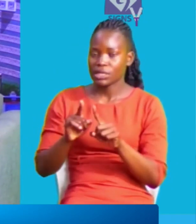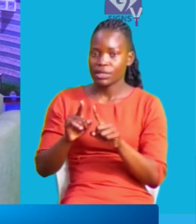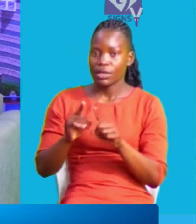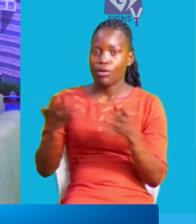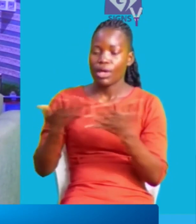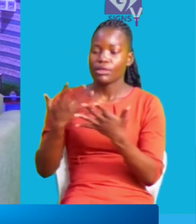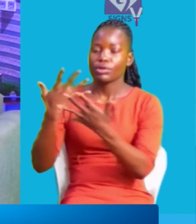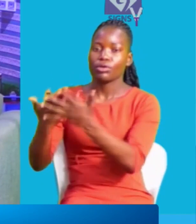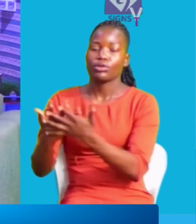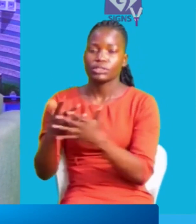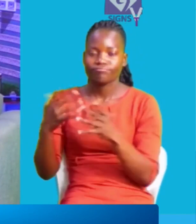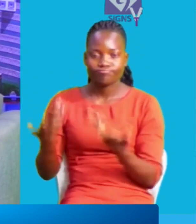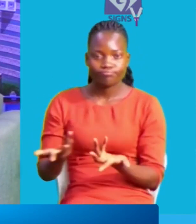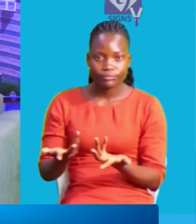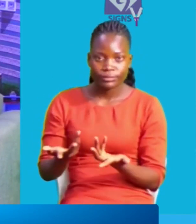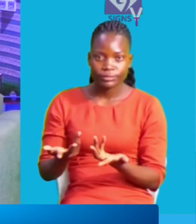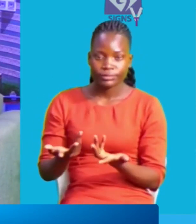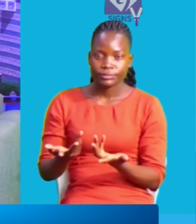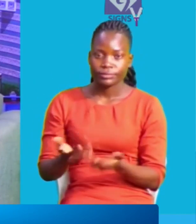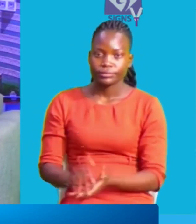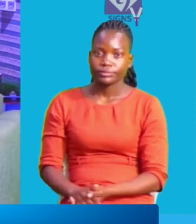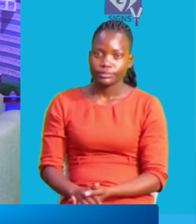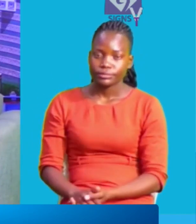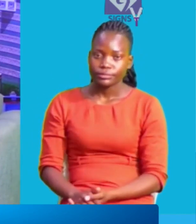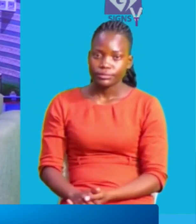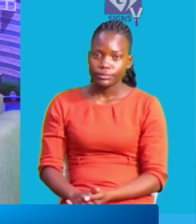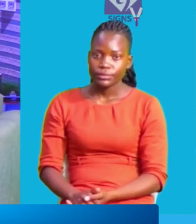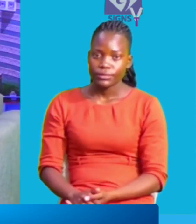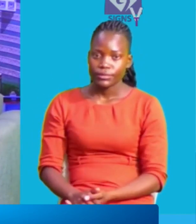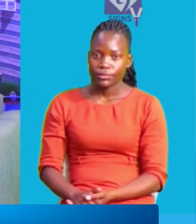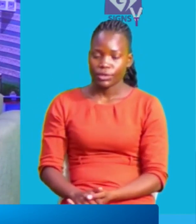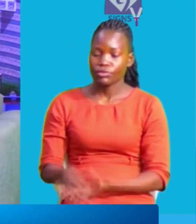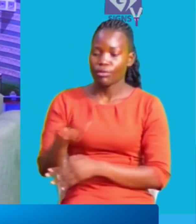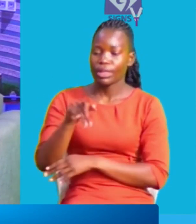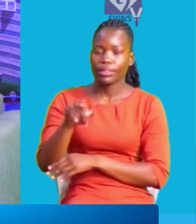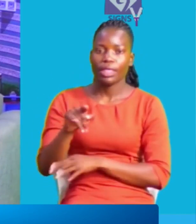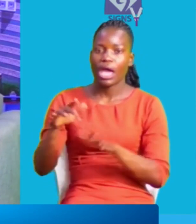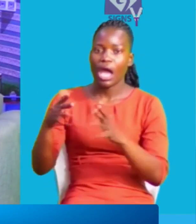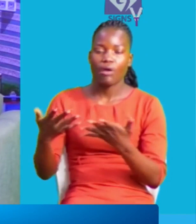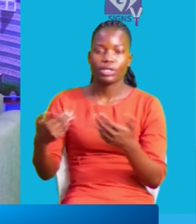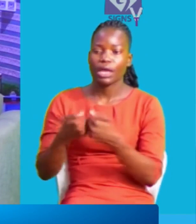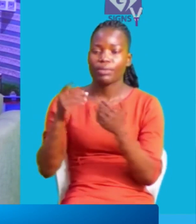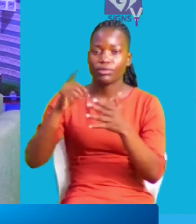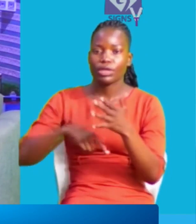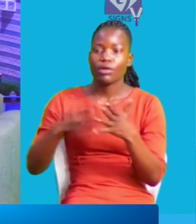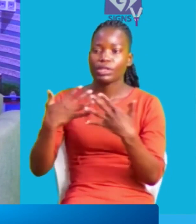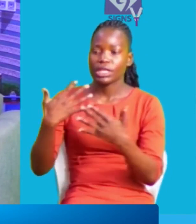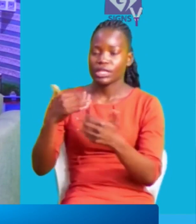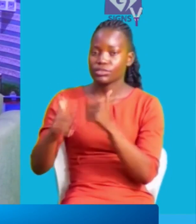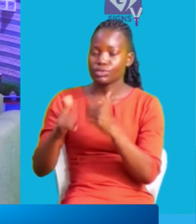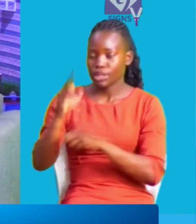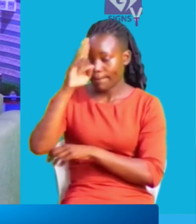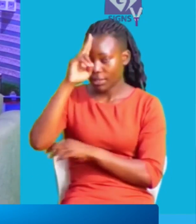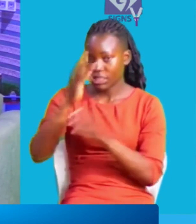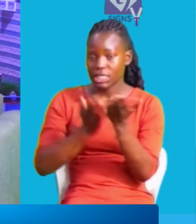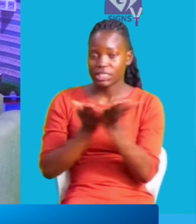but where they are going to be locked up, how is them being in that particular place going to happen? What are some of the